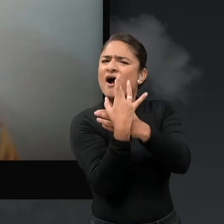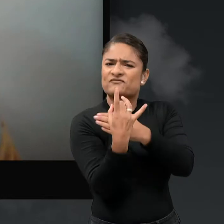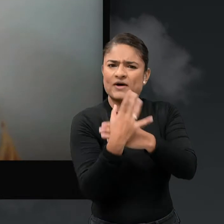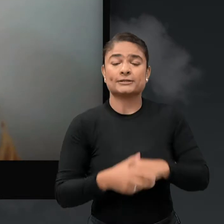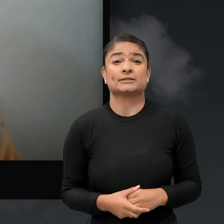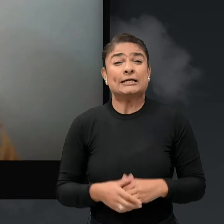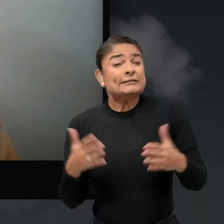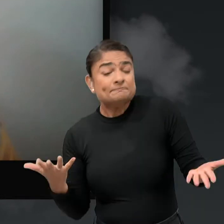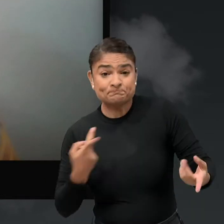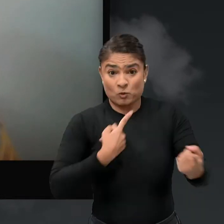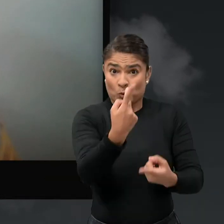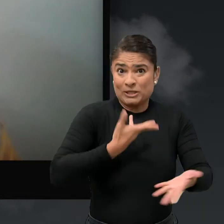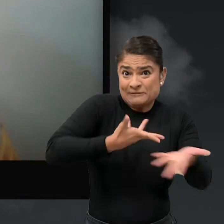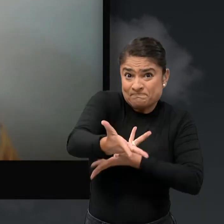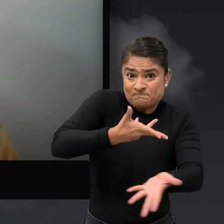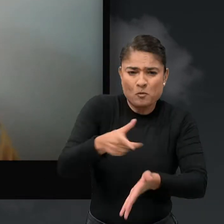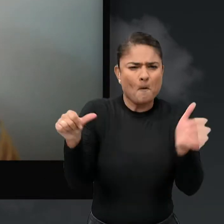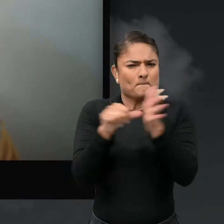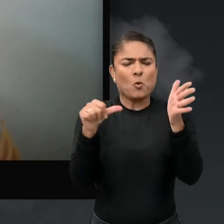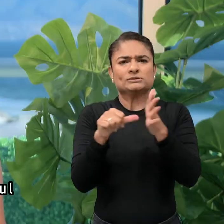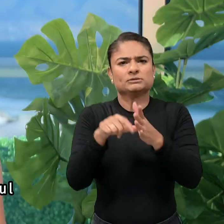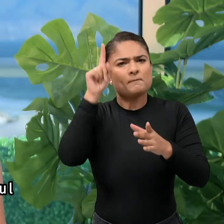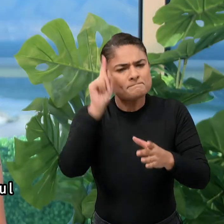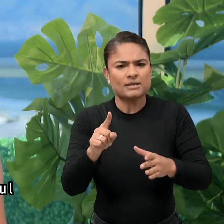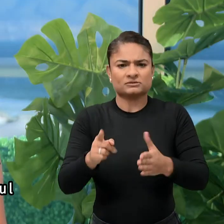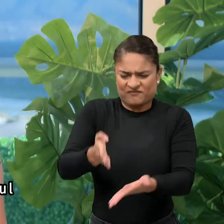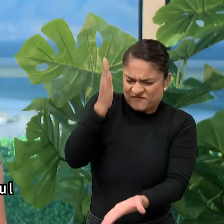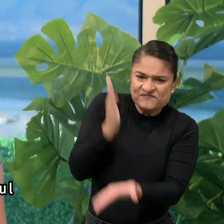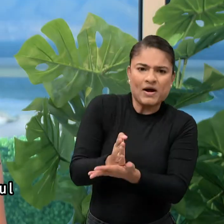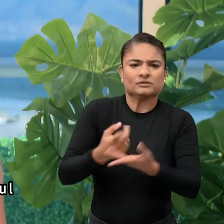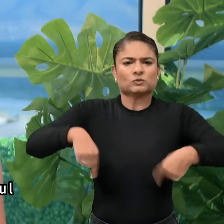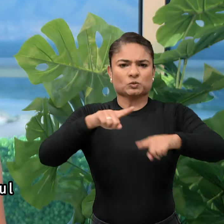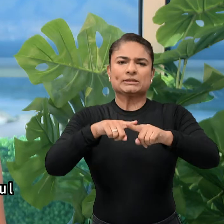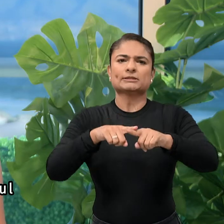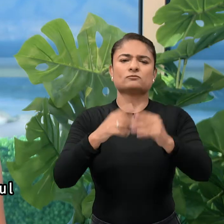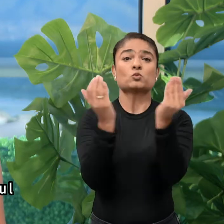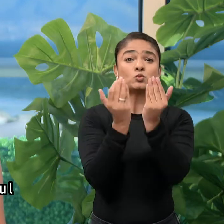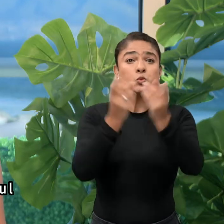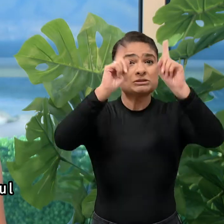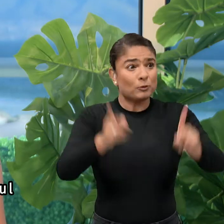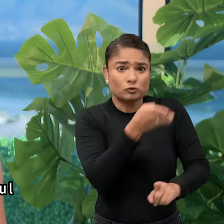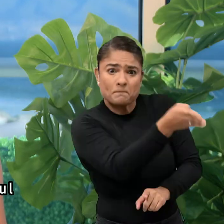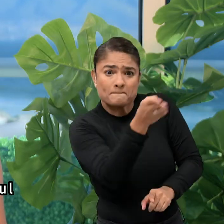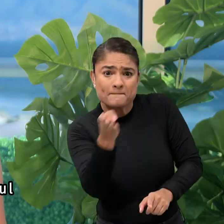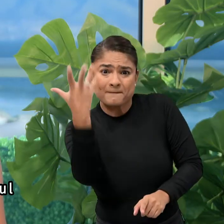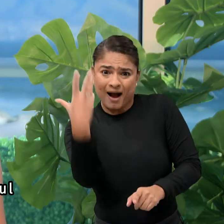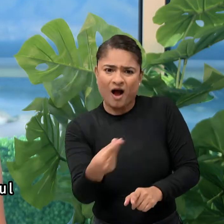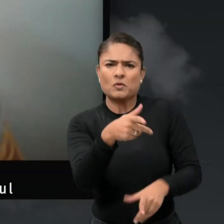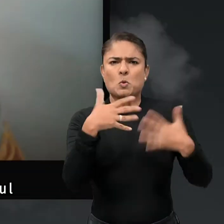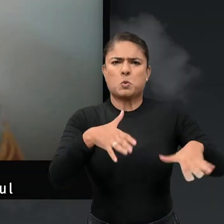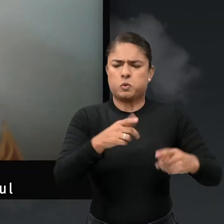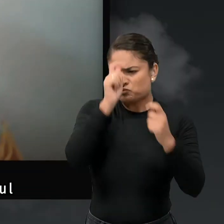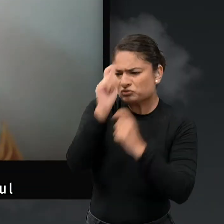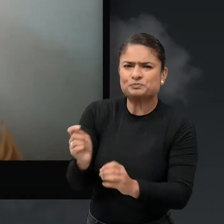this conversation is indicative of the fact that it's not enough. You know, there are special schools, and I think that's